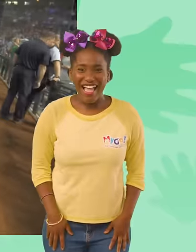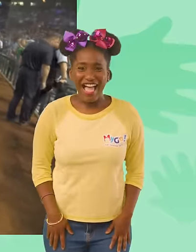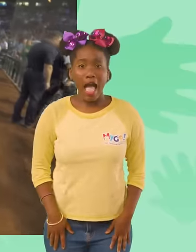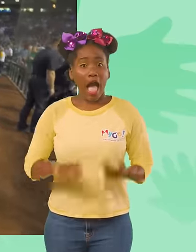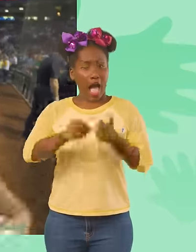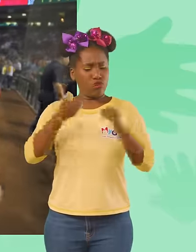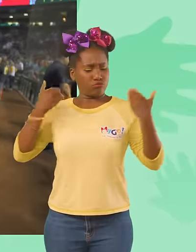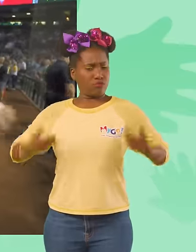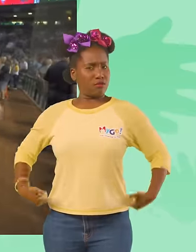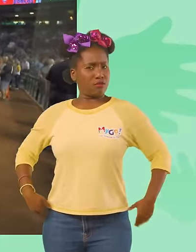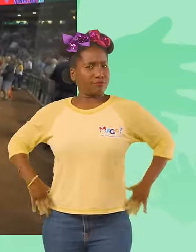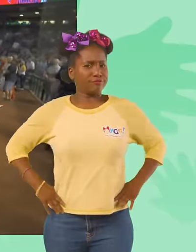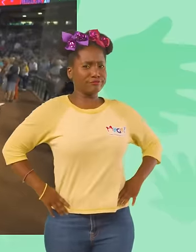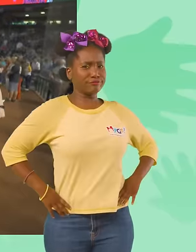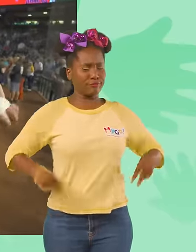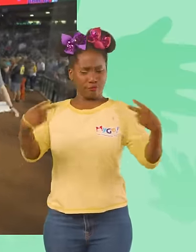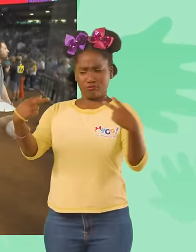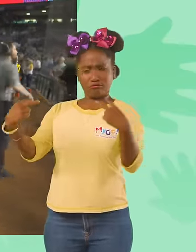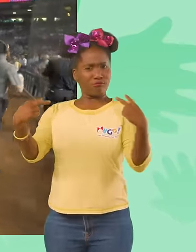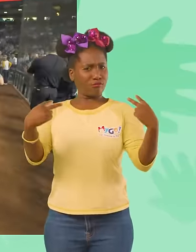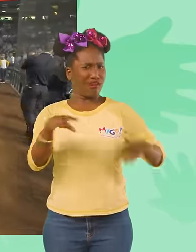How do I look? Do I look pretty good?